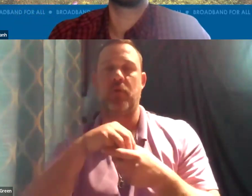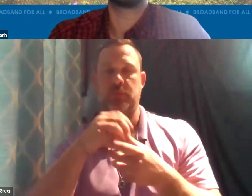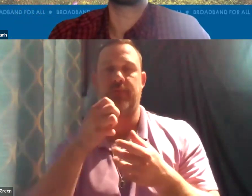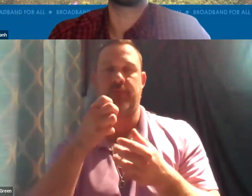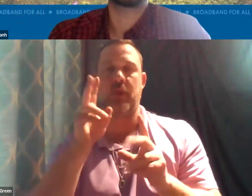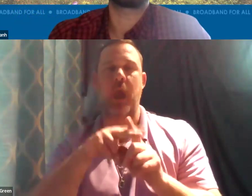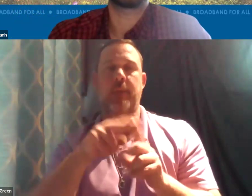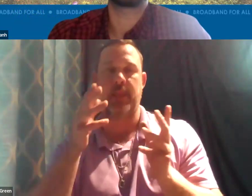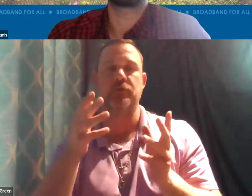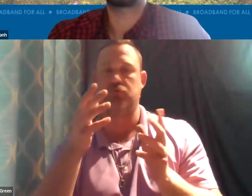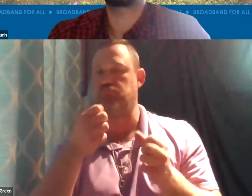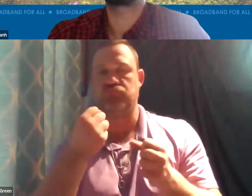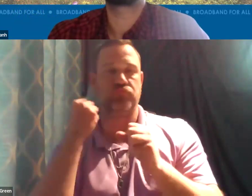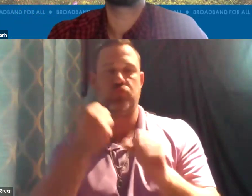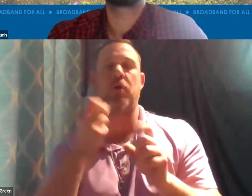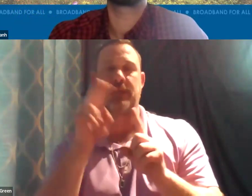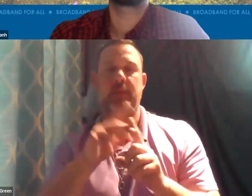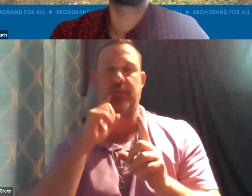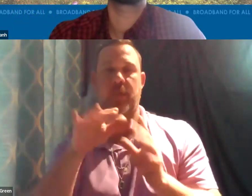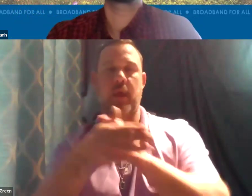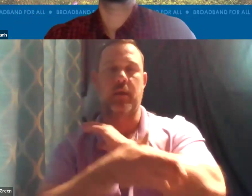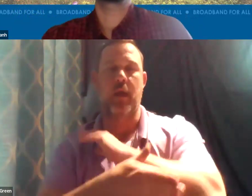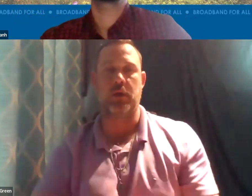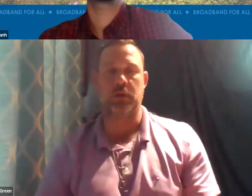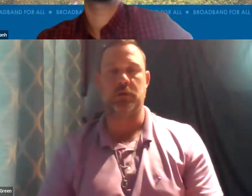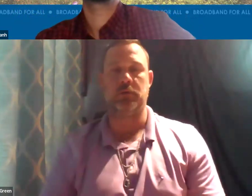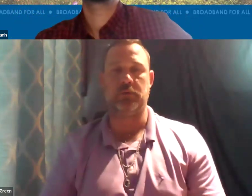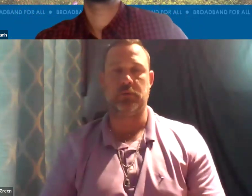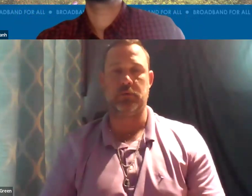pick the strongest application for that county.